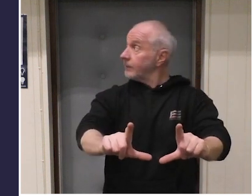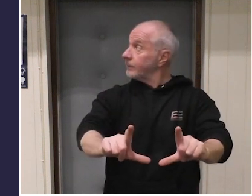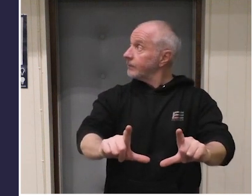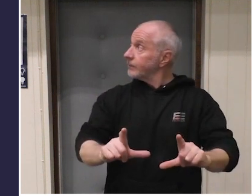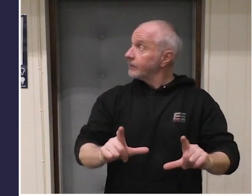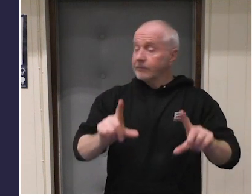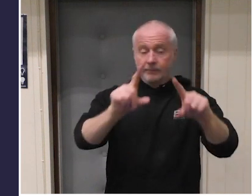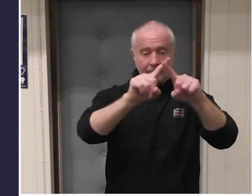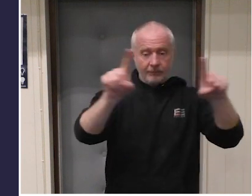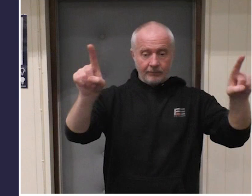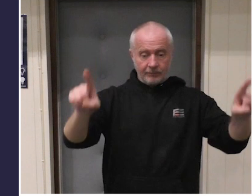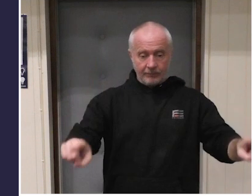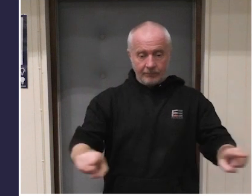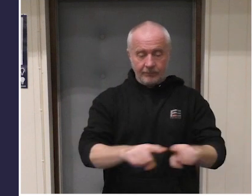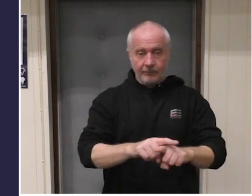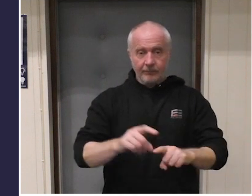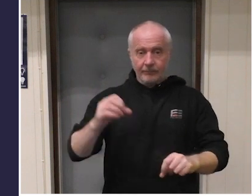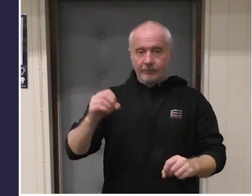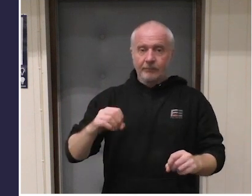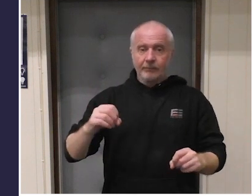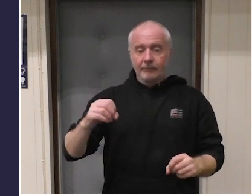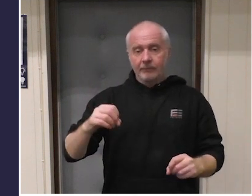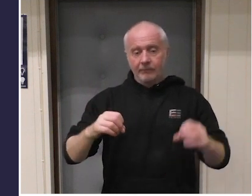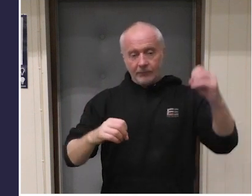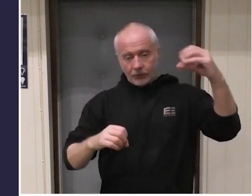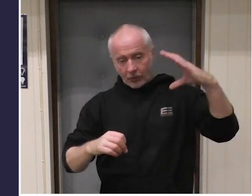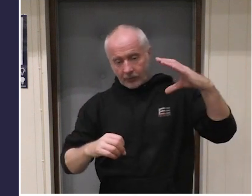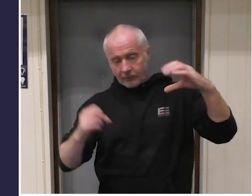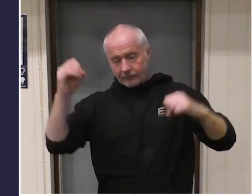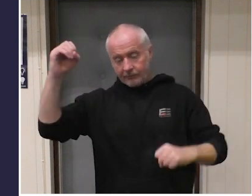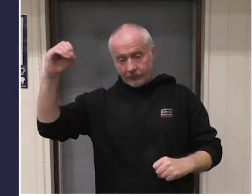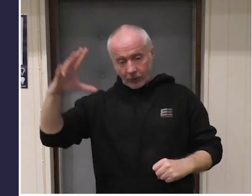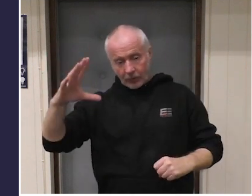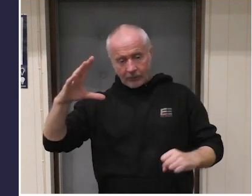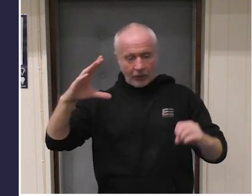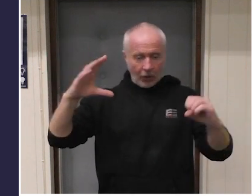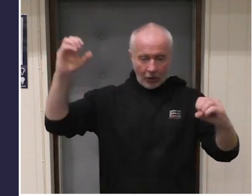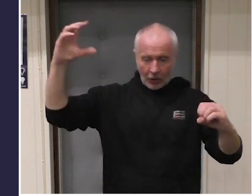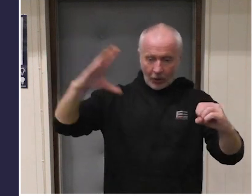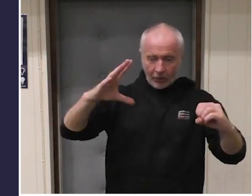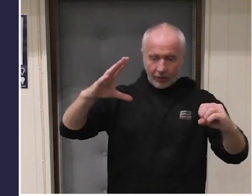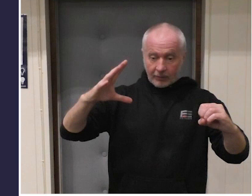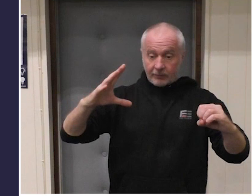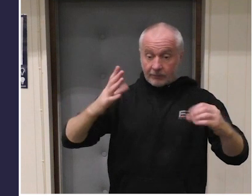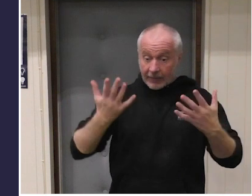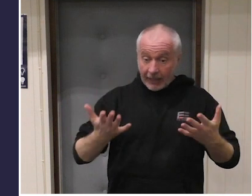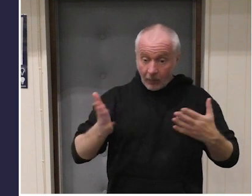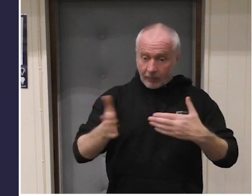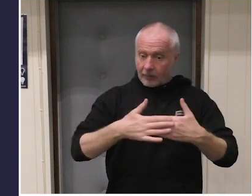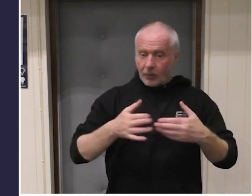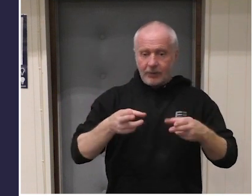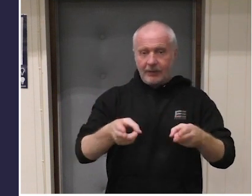Let's draw a box around the whole system, yeah, the Earth and the sun. Is that now a closed system?